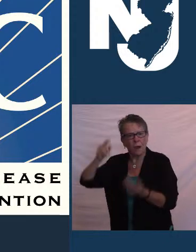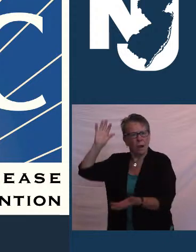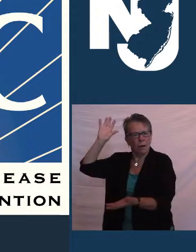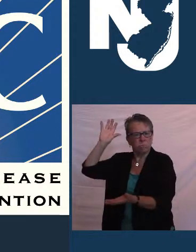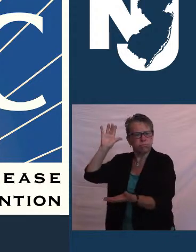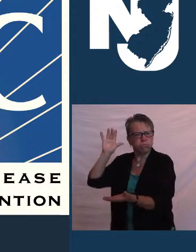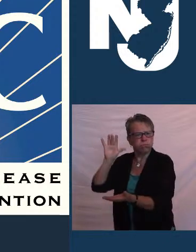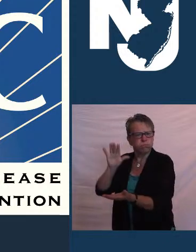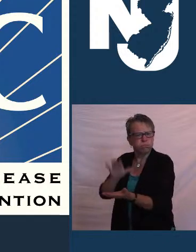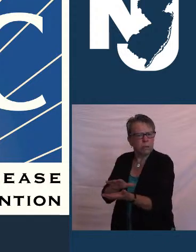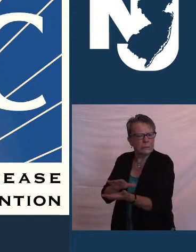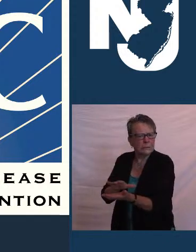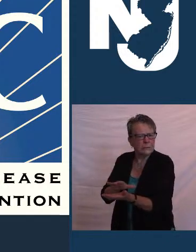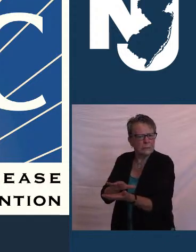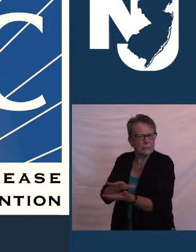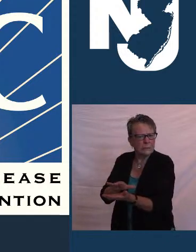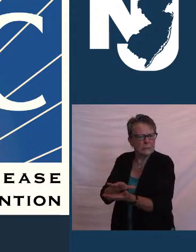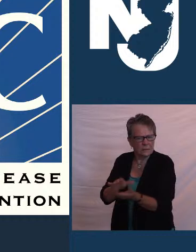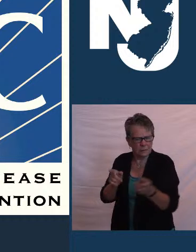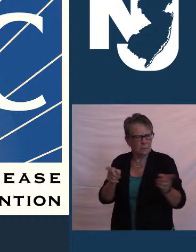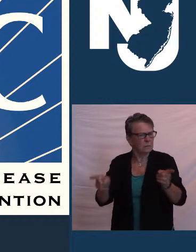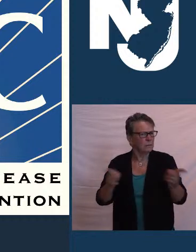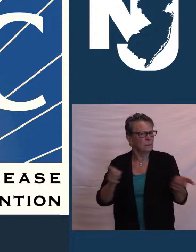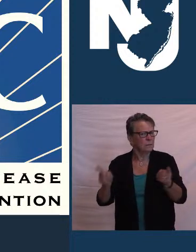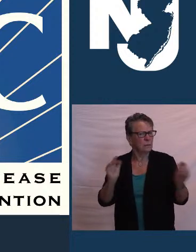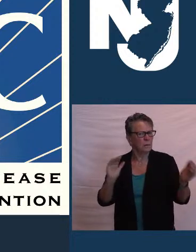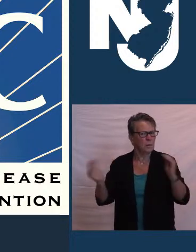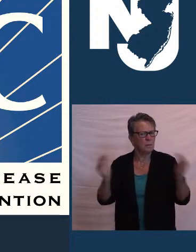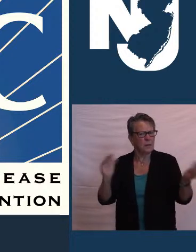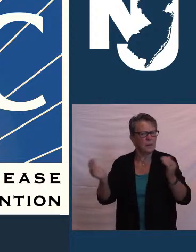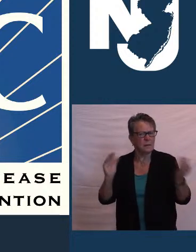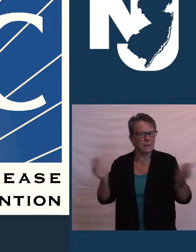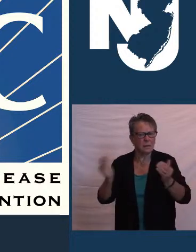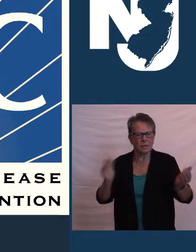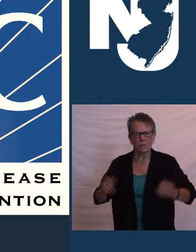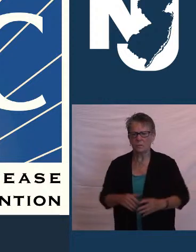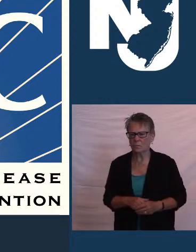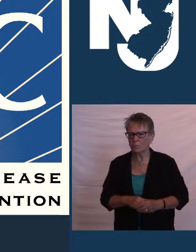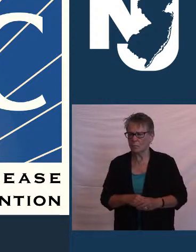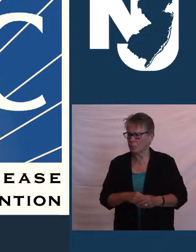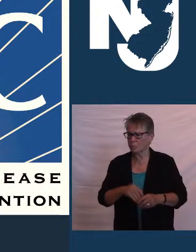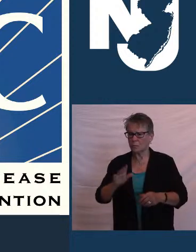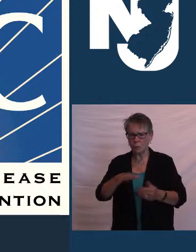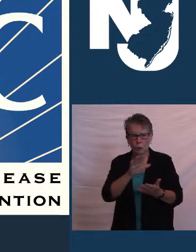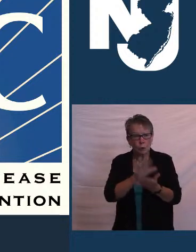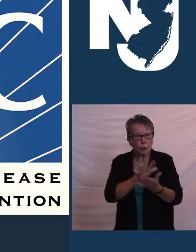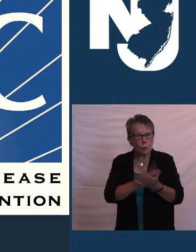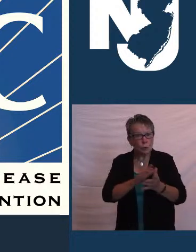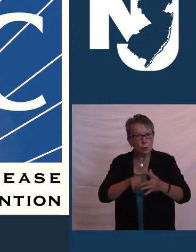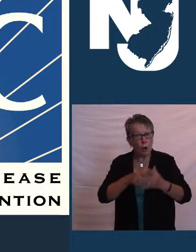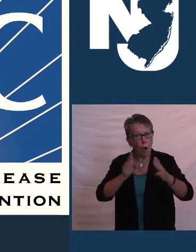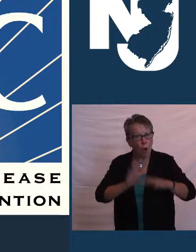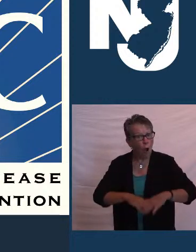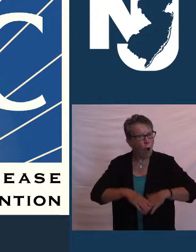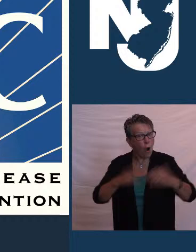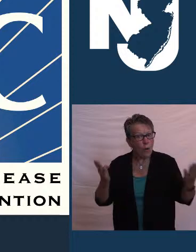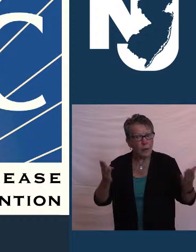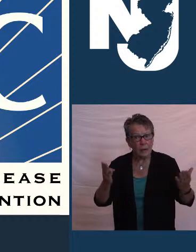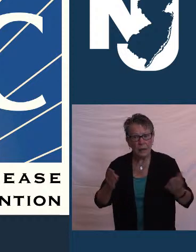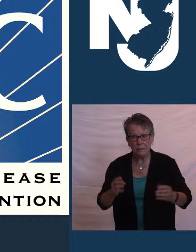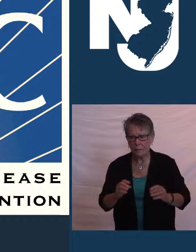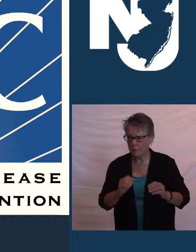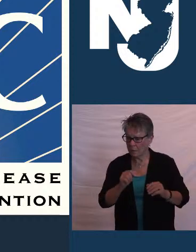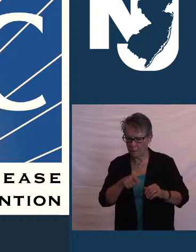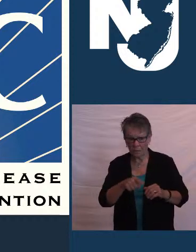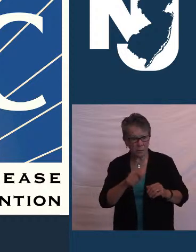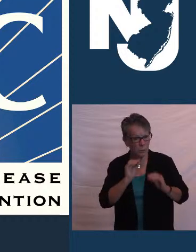after a return to school, the rates of pediatric hospitalizations were more than double in counties where masks were not required in